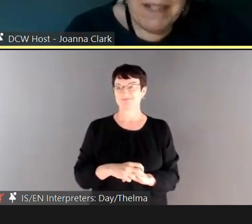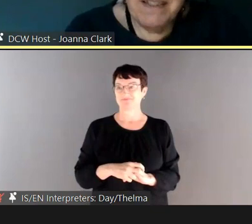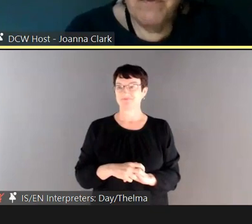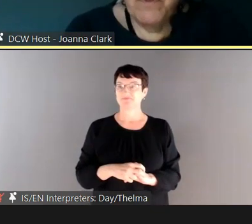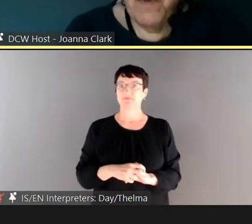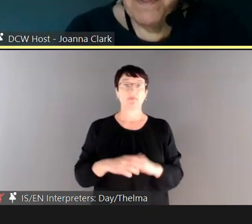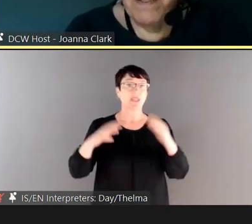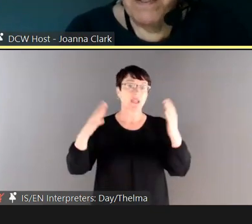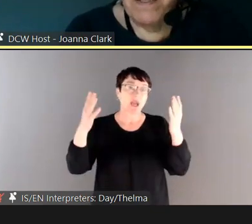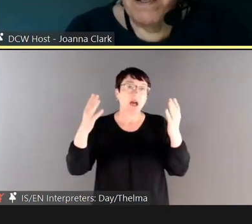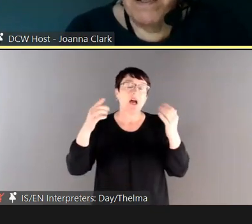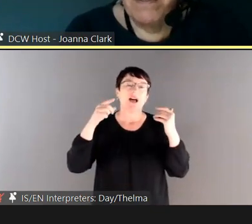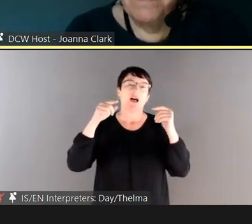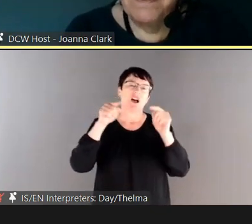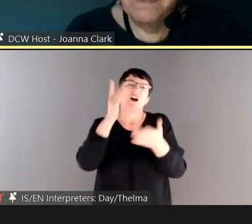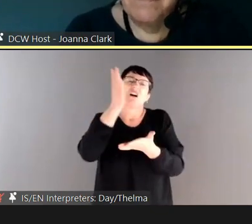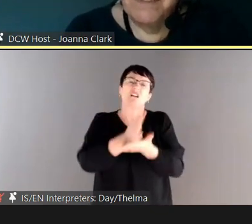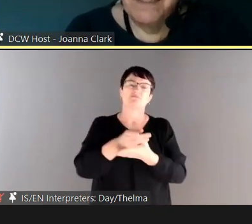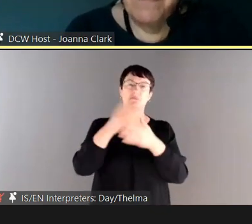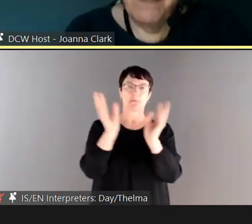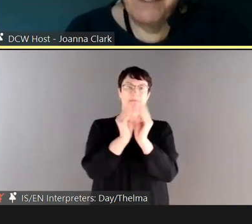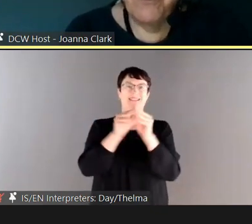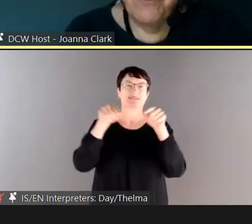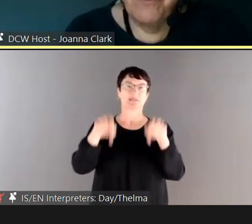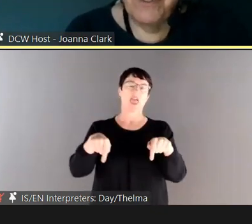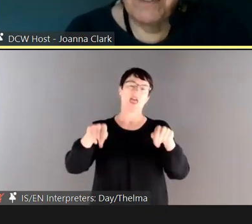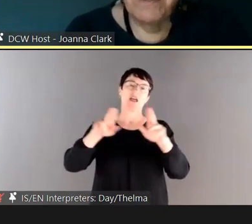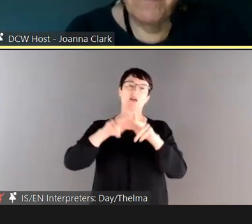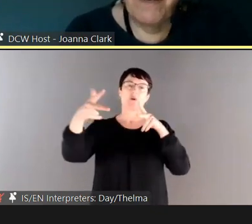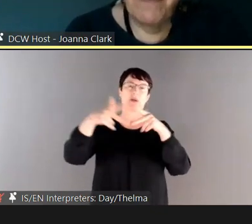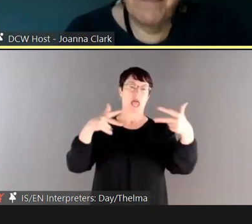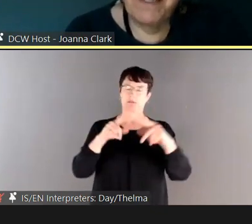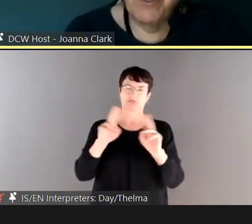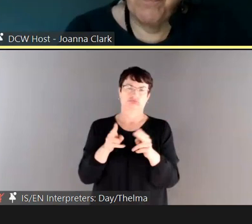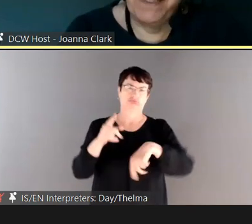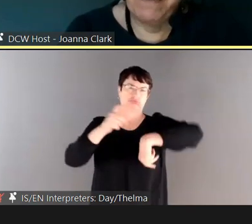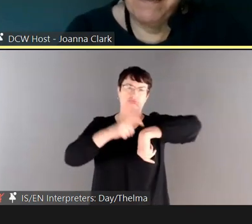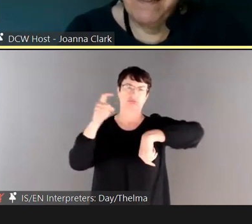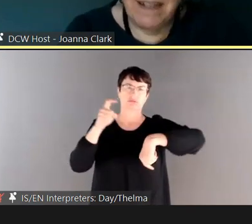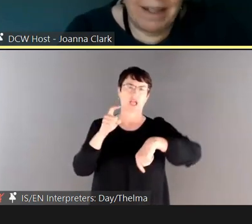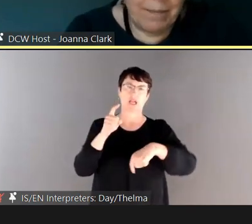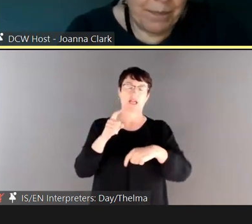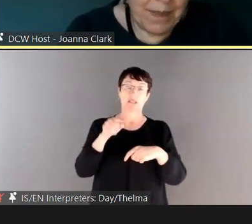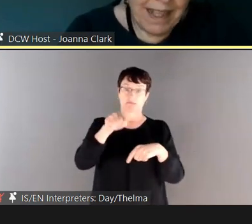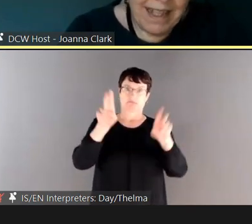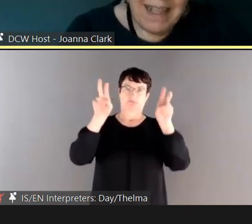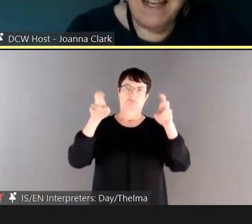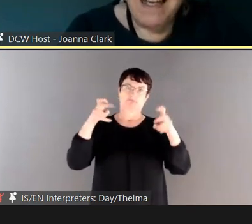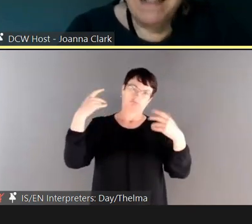I mean, the webinars are really very short. This is a very big topic,